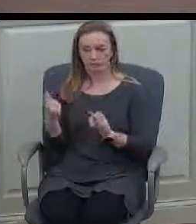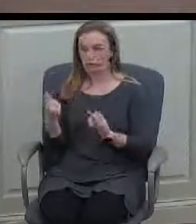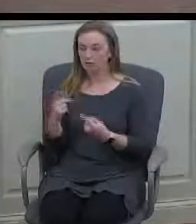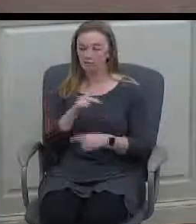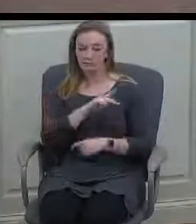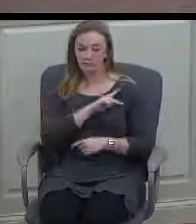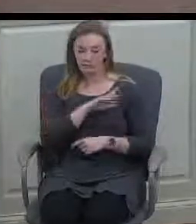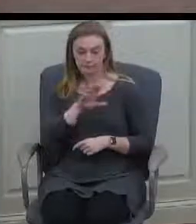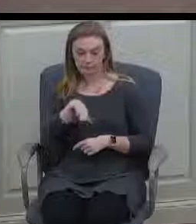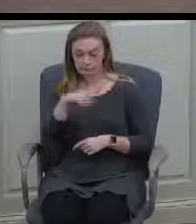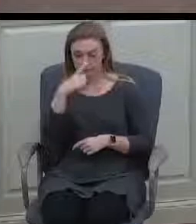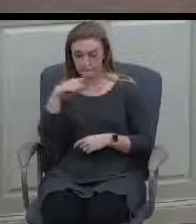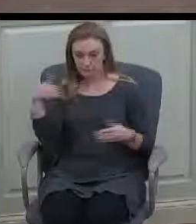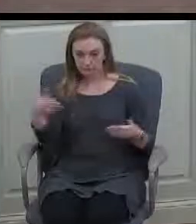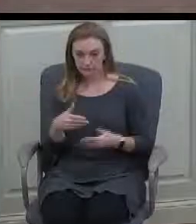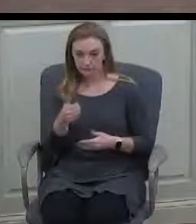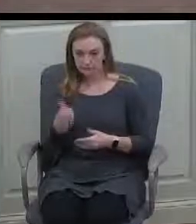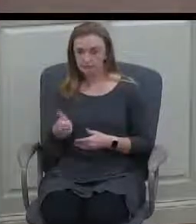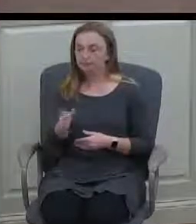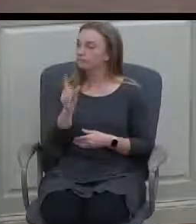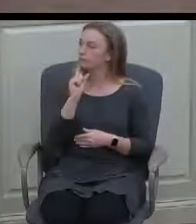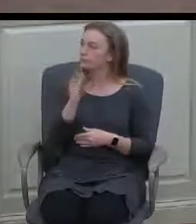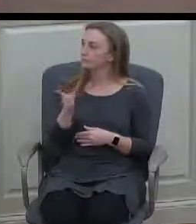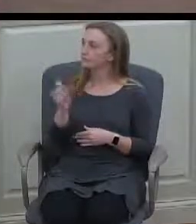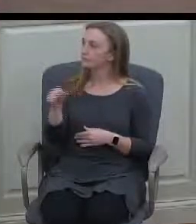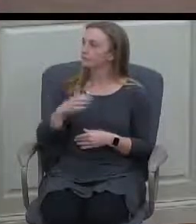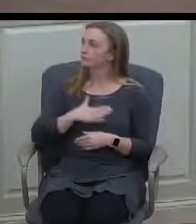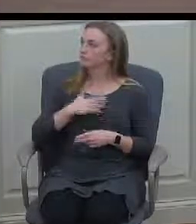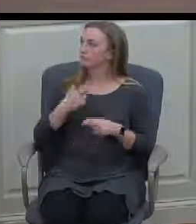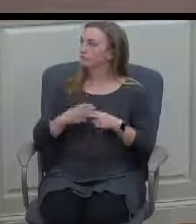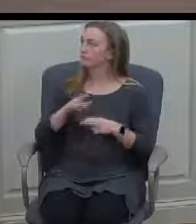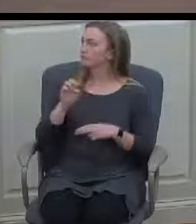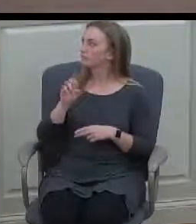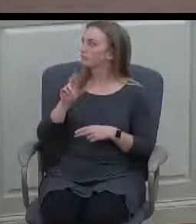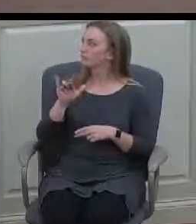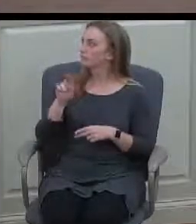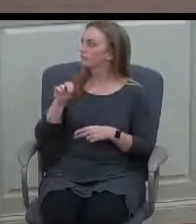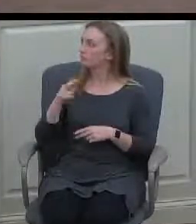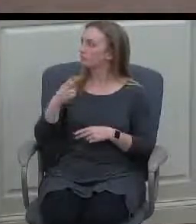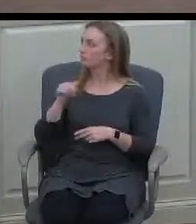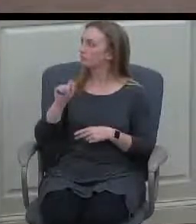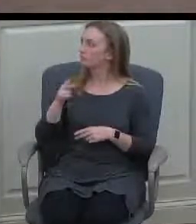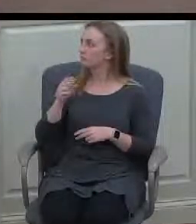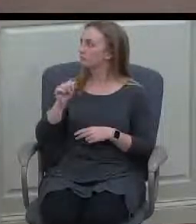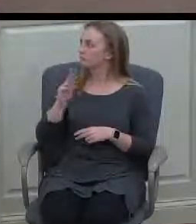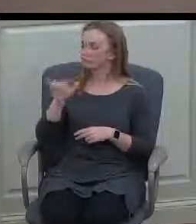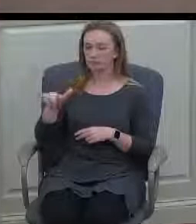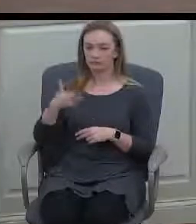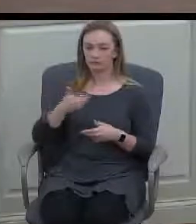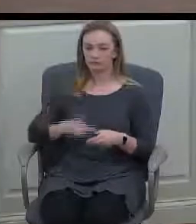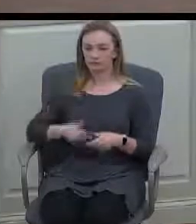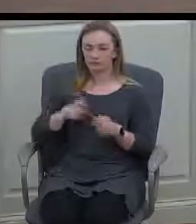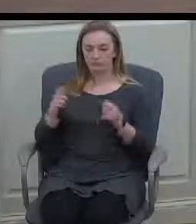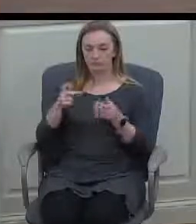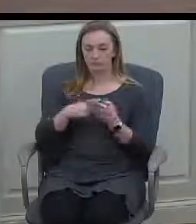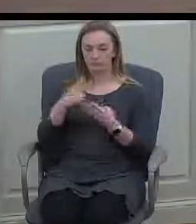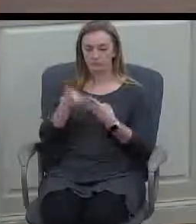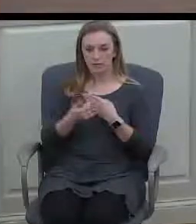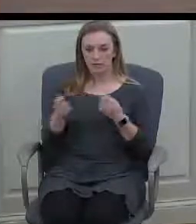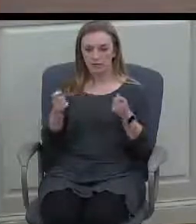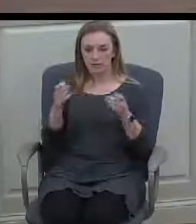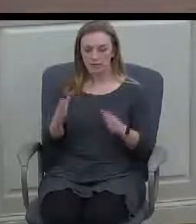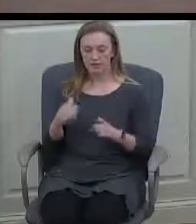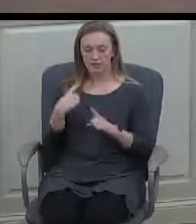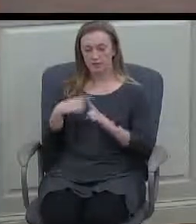mind introducing yourself, please? Yes, my name is Erin Hathaway. I'm with Gresham Smith. I'm the project manager, and I'm a landscape